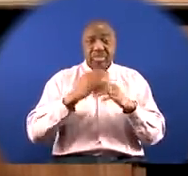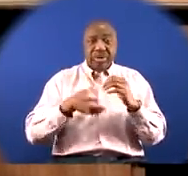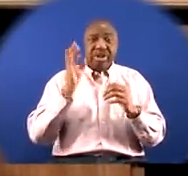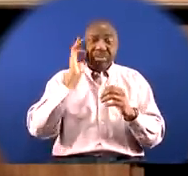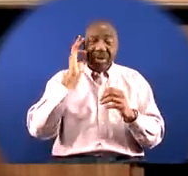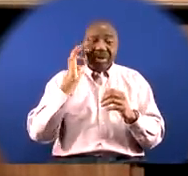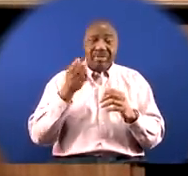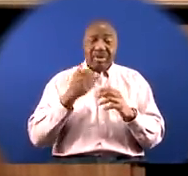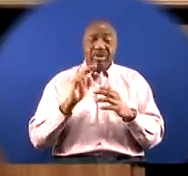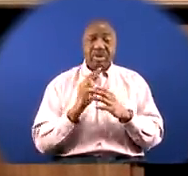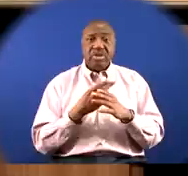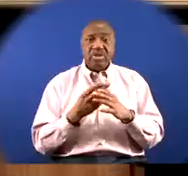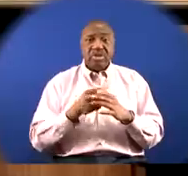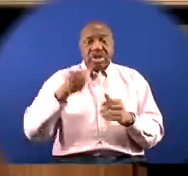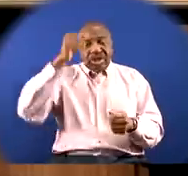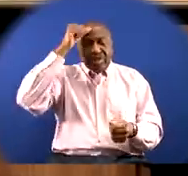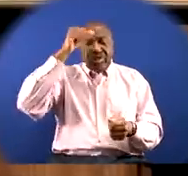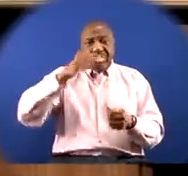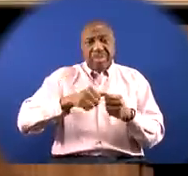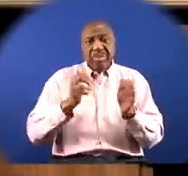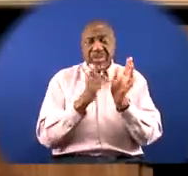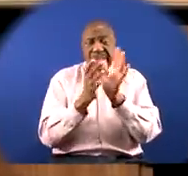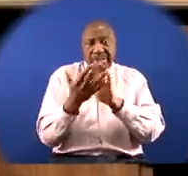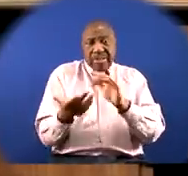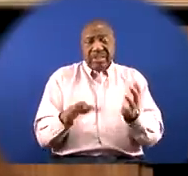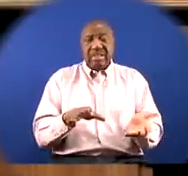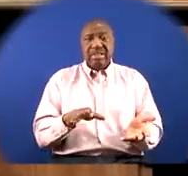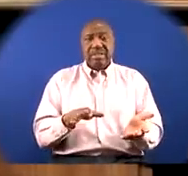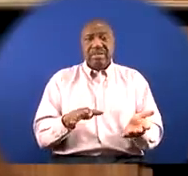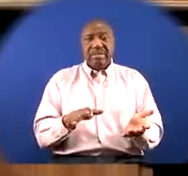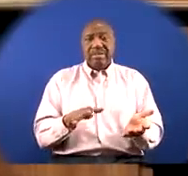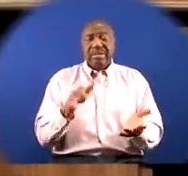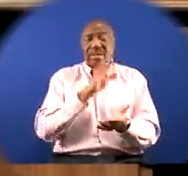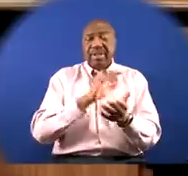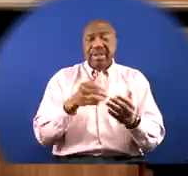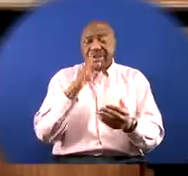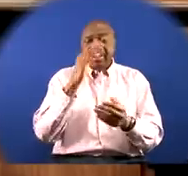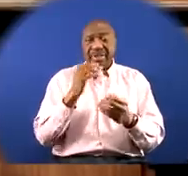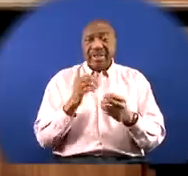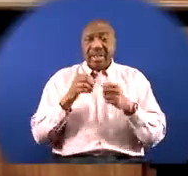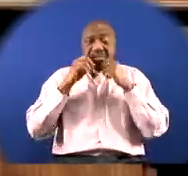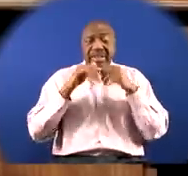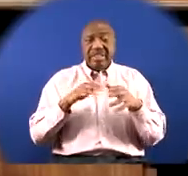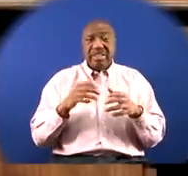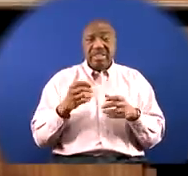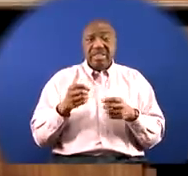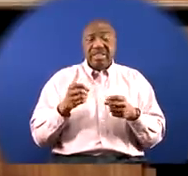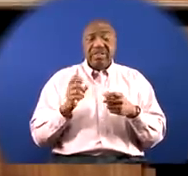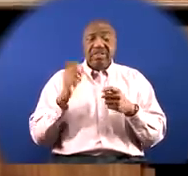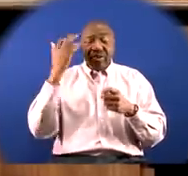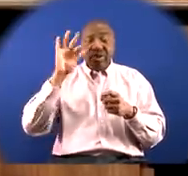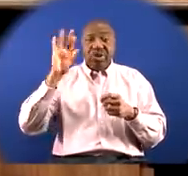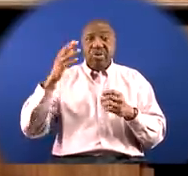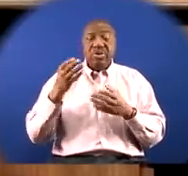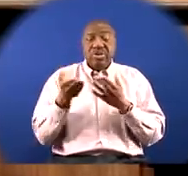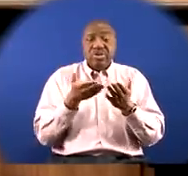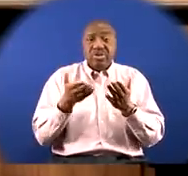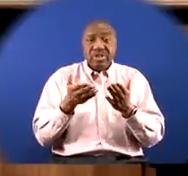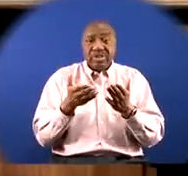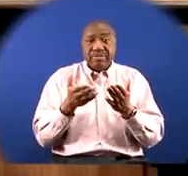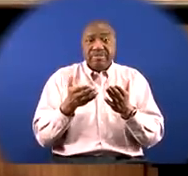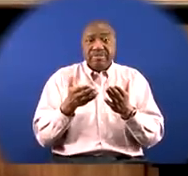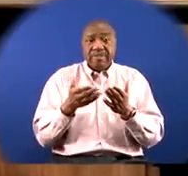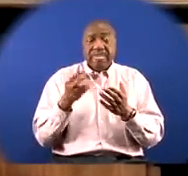our use in remembering his death. And Lord God, bless us for your service as we go forth from this place,